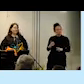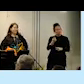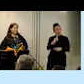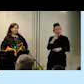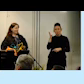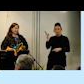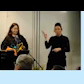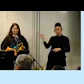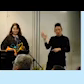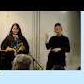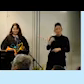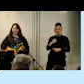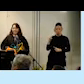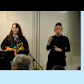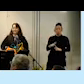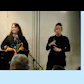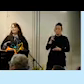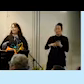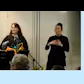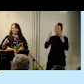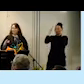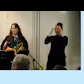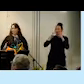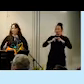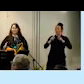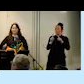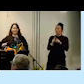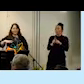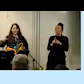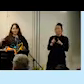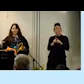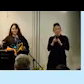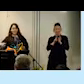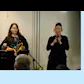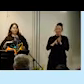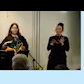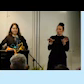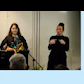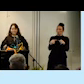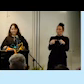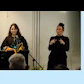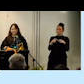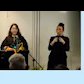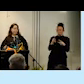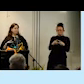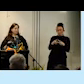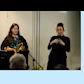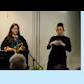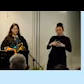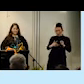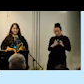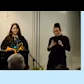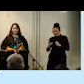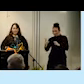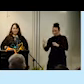microglia, also play a critical role. So these are the brain's cleanup crew. So they're clearing out waste, they're trimming unnecessary connections